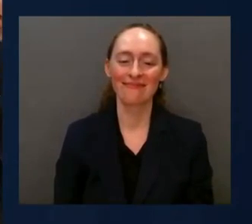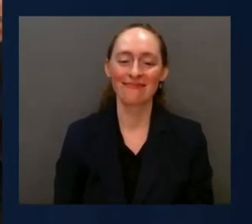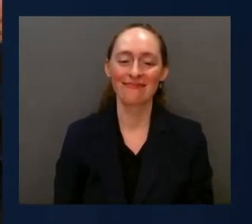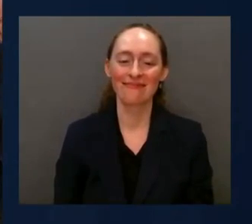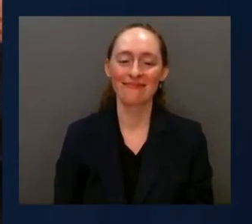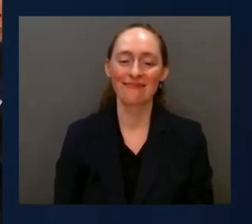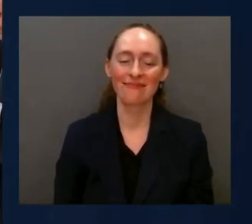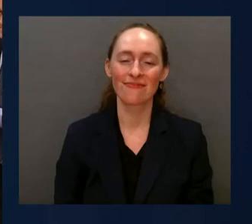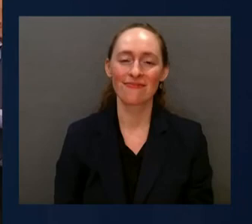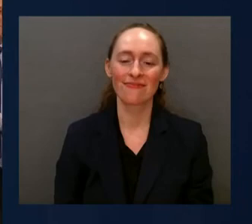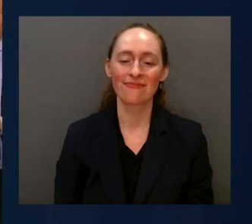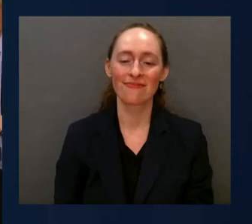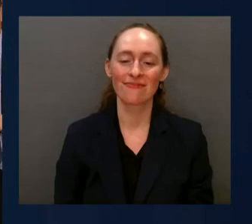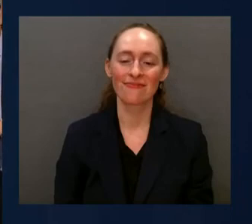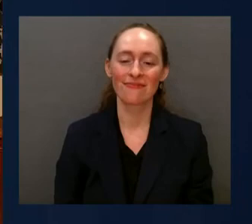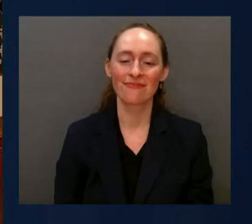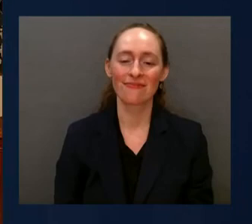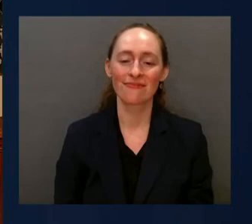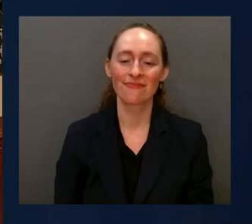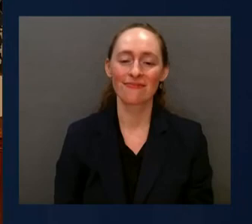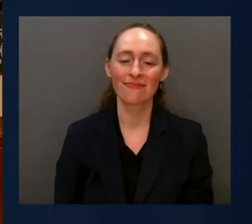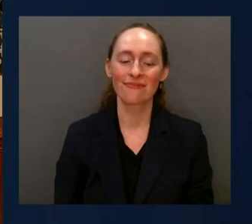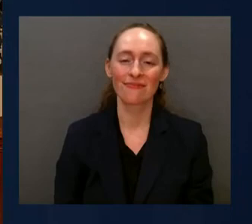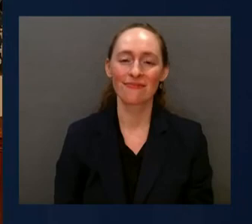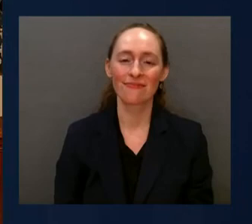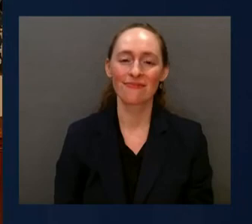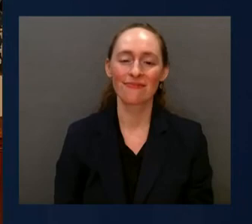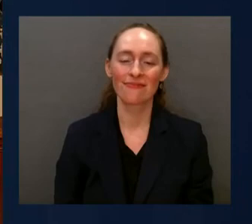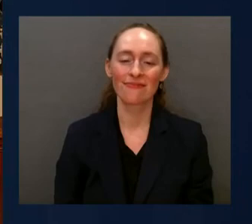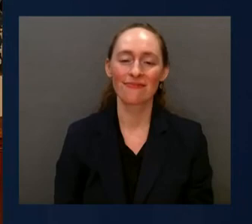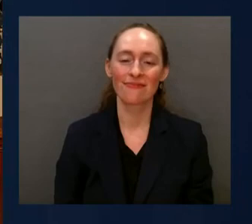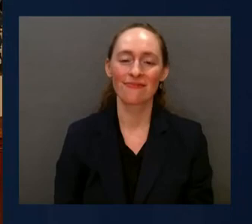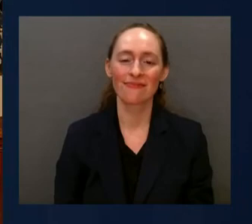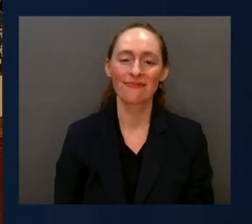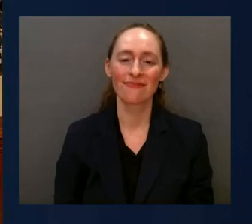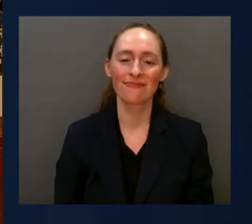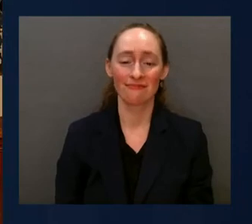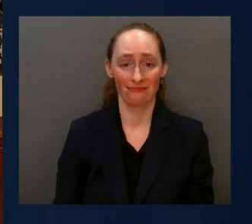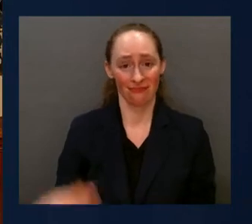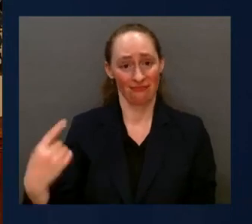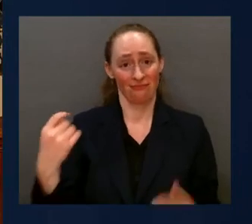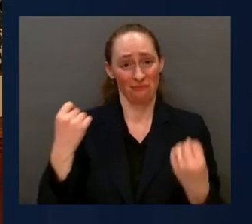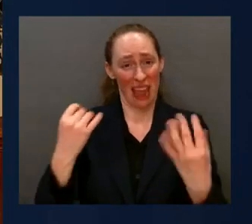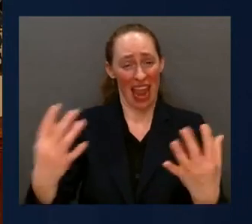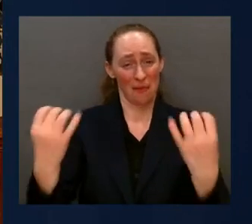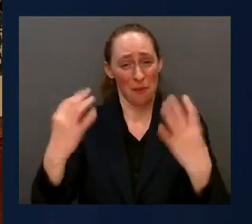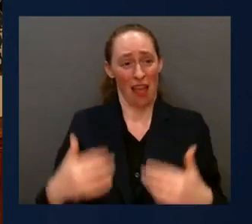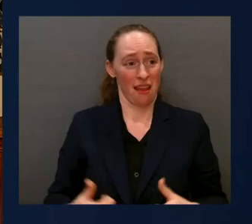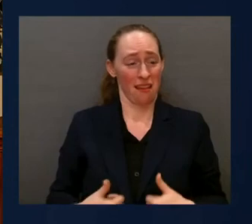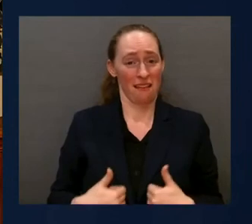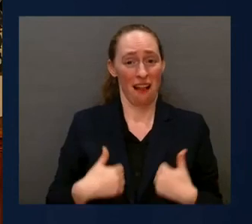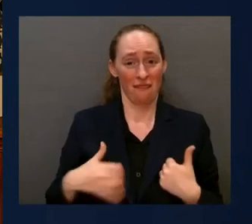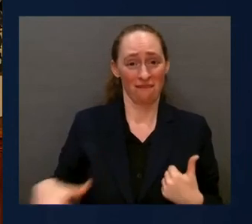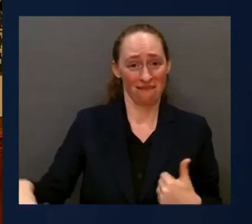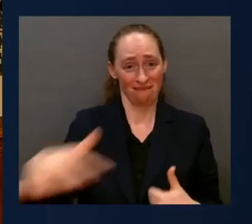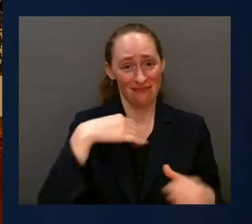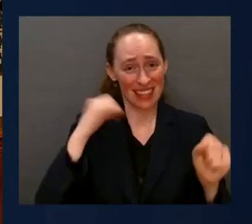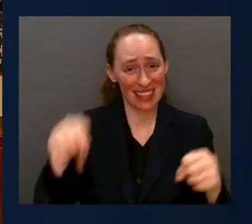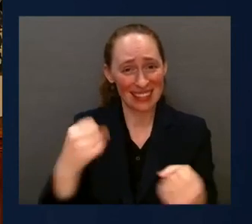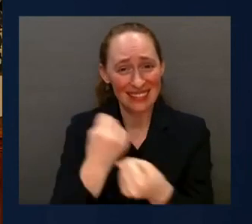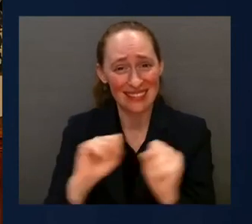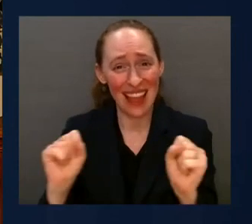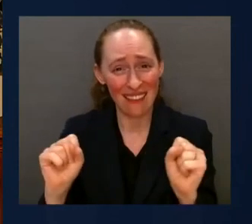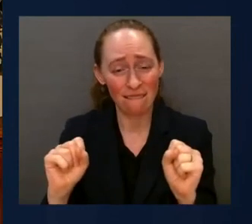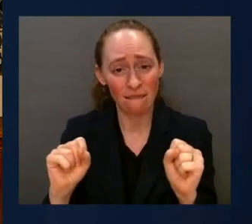For the lives we can save and the lives we've lost, let this be a truly American moment that rallies the country and the world